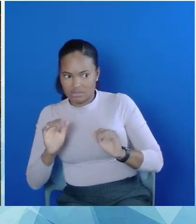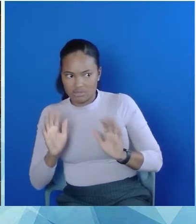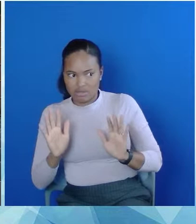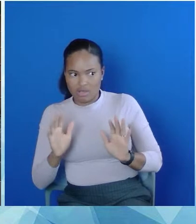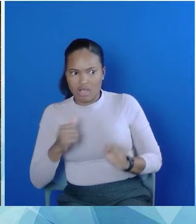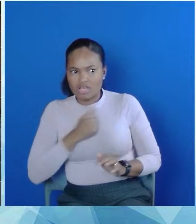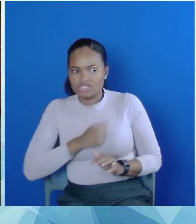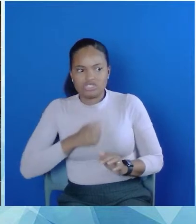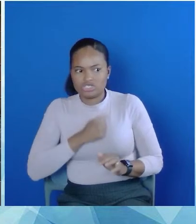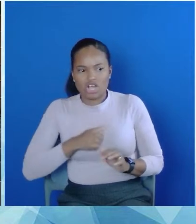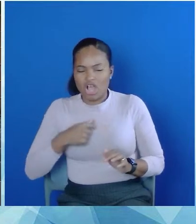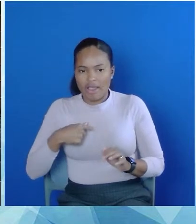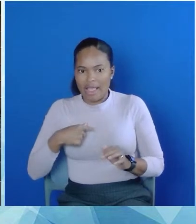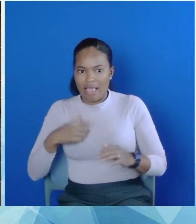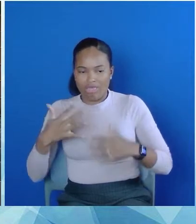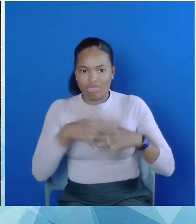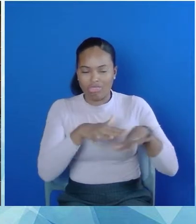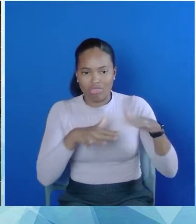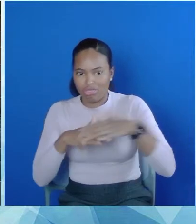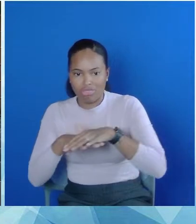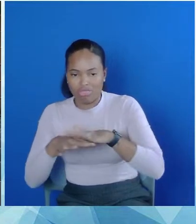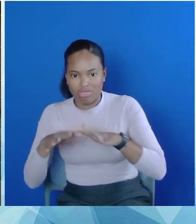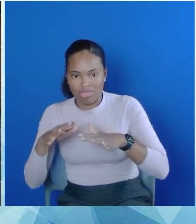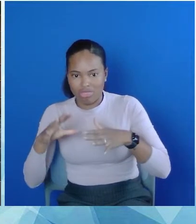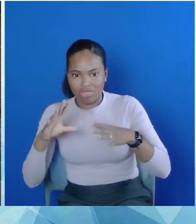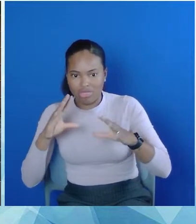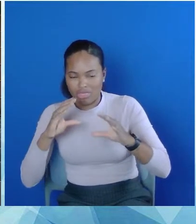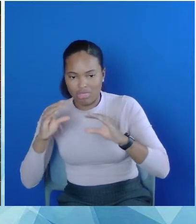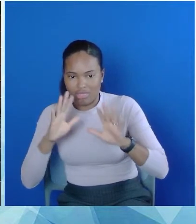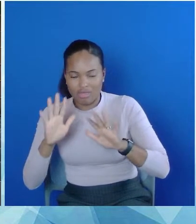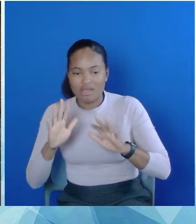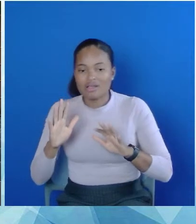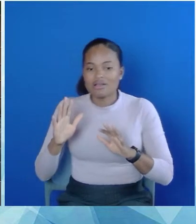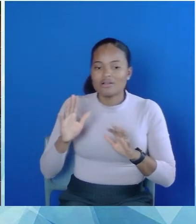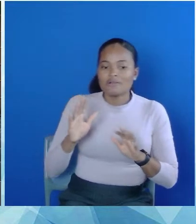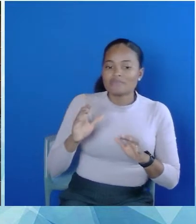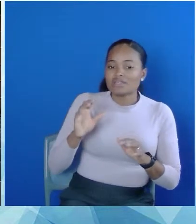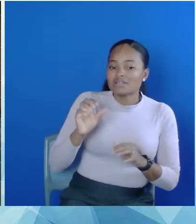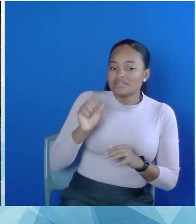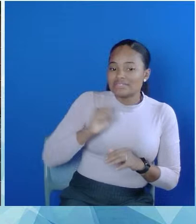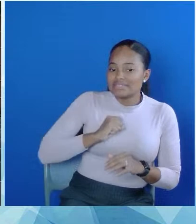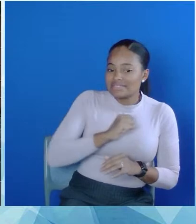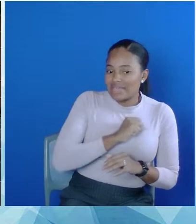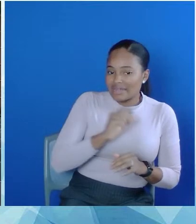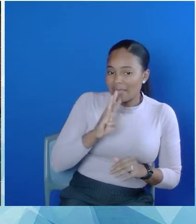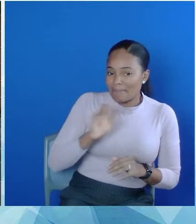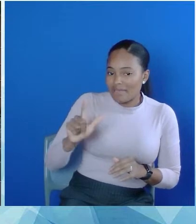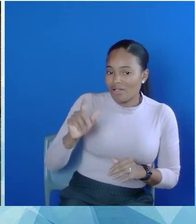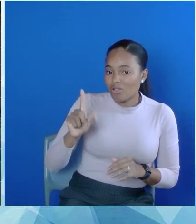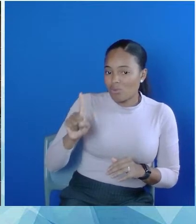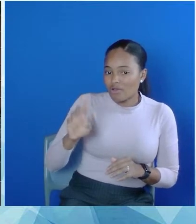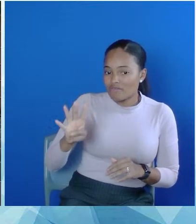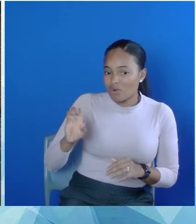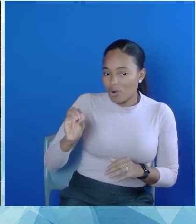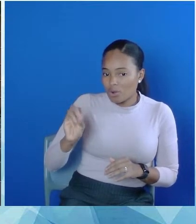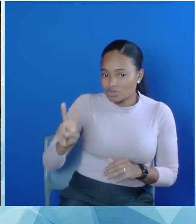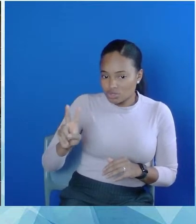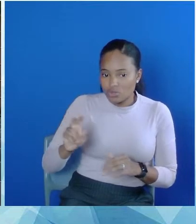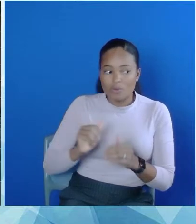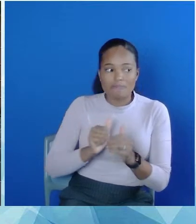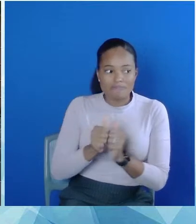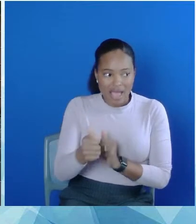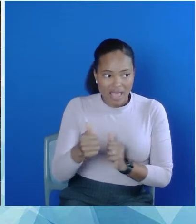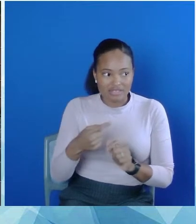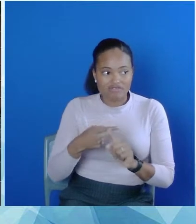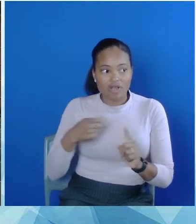sorry, I'm talking over you. Go ahead. Oh, okay. So Senate Bill 1402 did pass out of the Rules Committee last week as